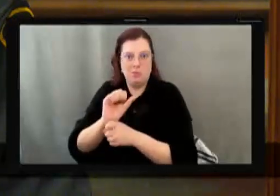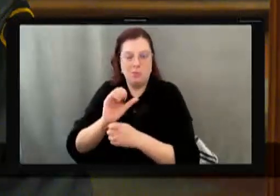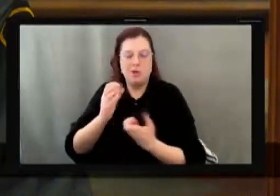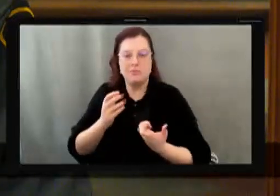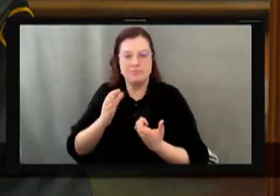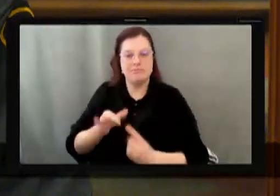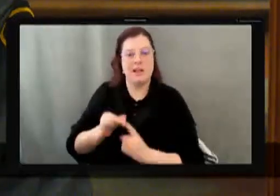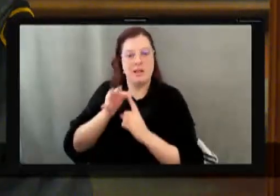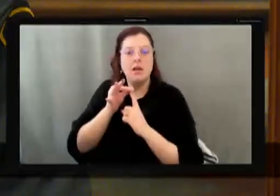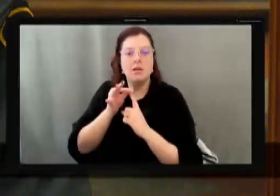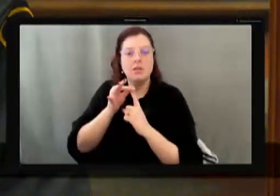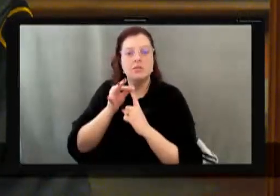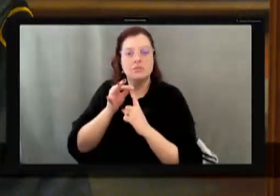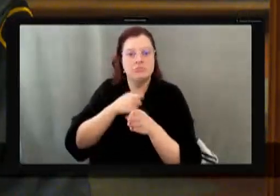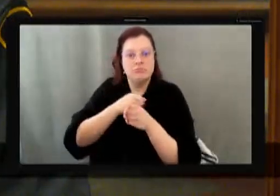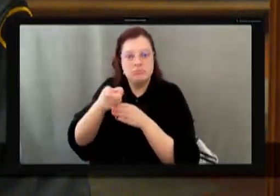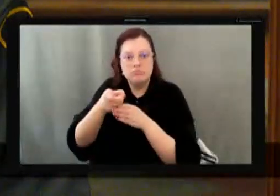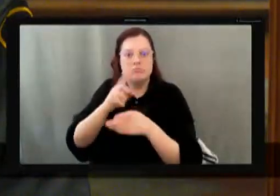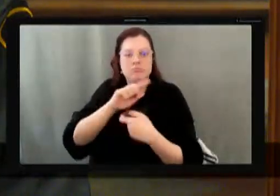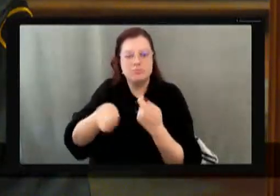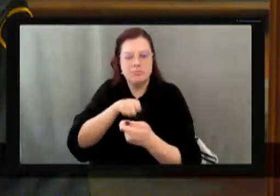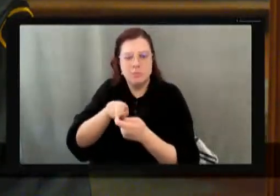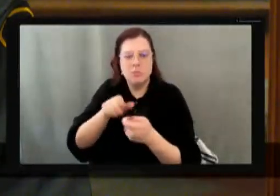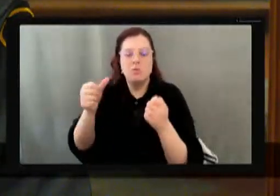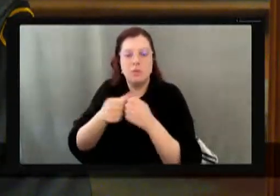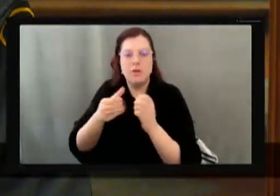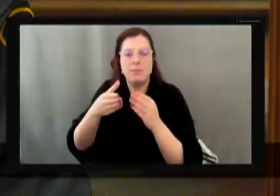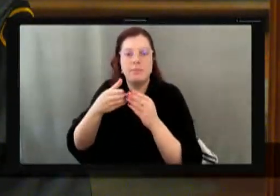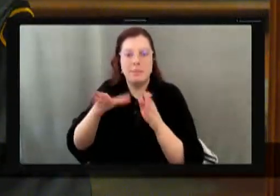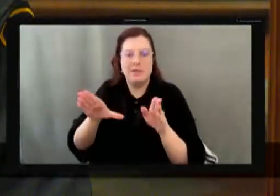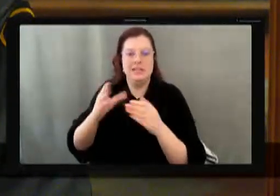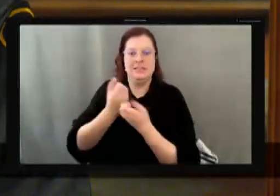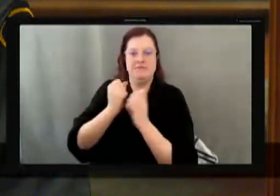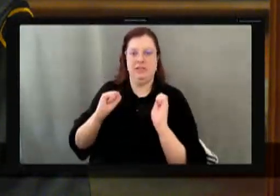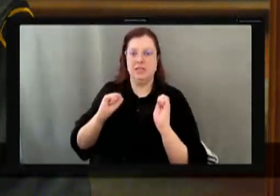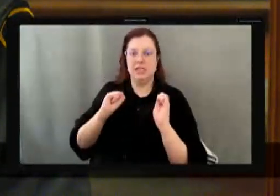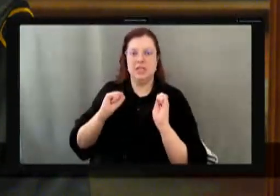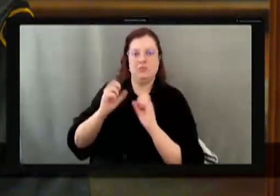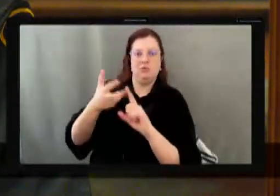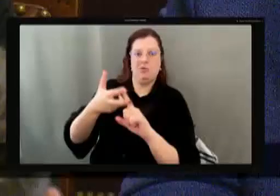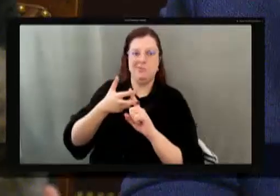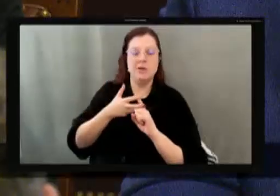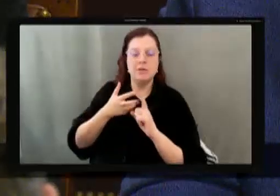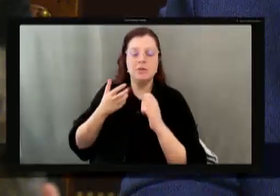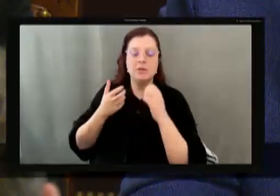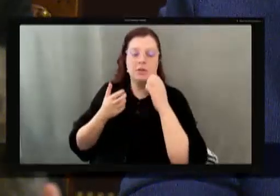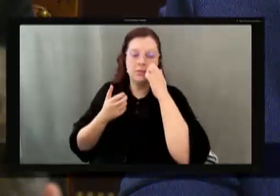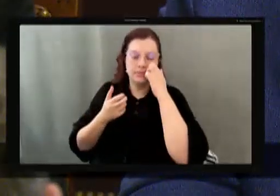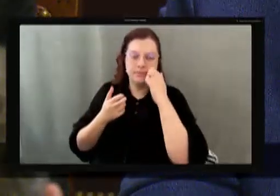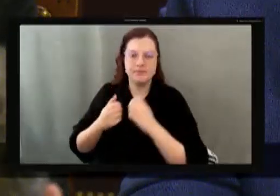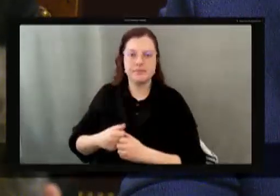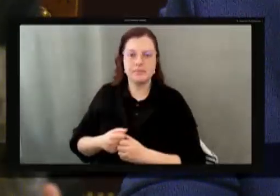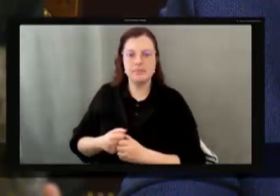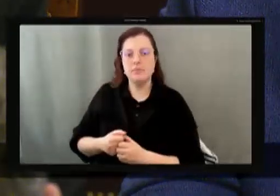specialize solely on public safety recruitment. Great. So